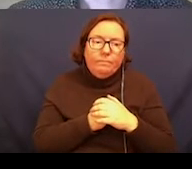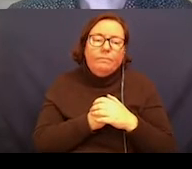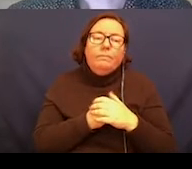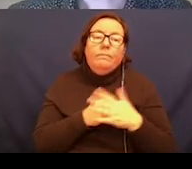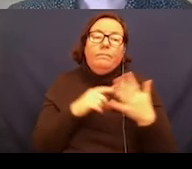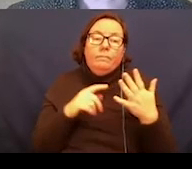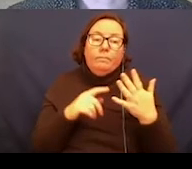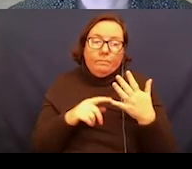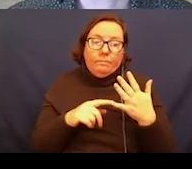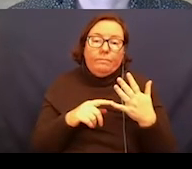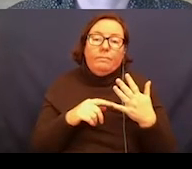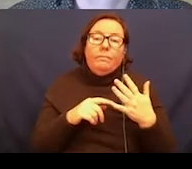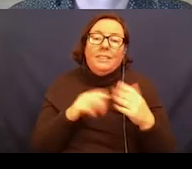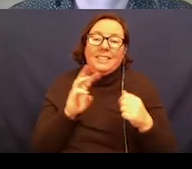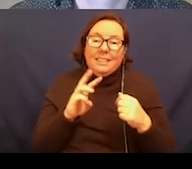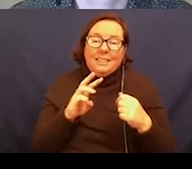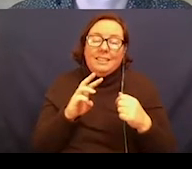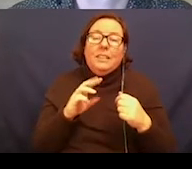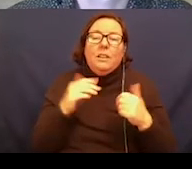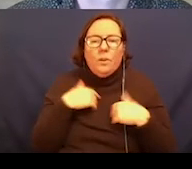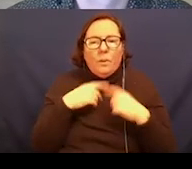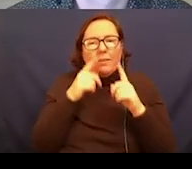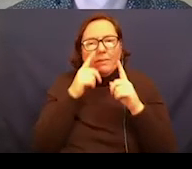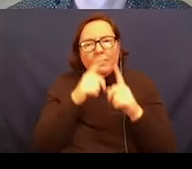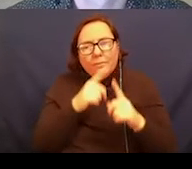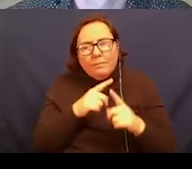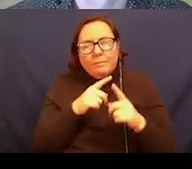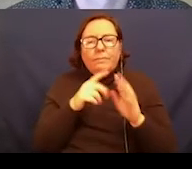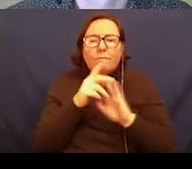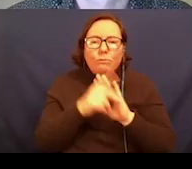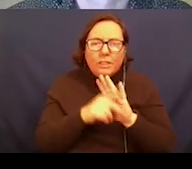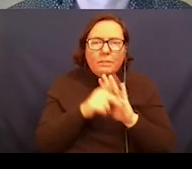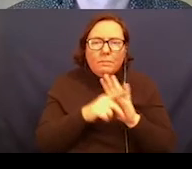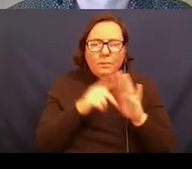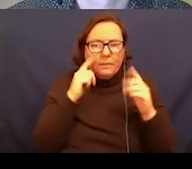Finally, the program is guided by a set of principles.